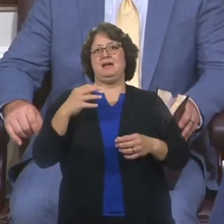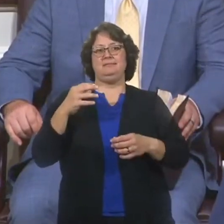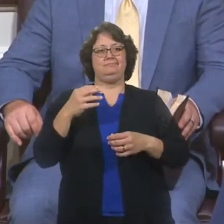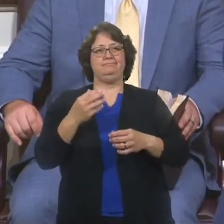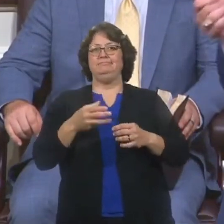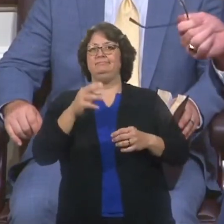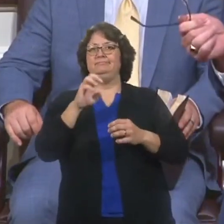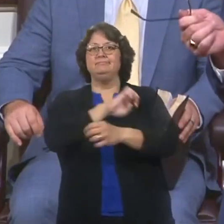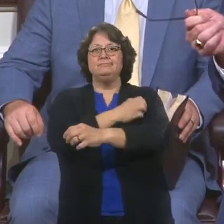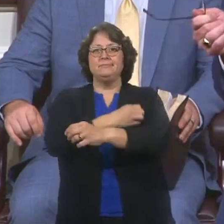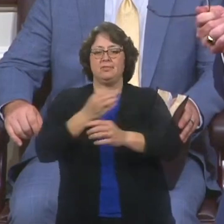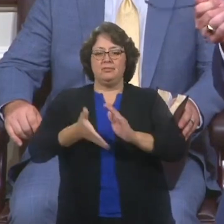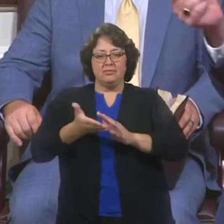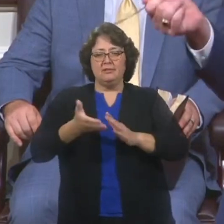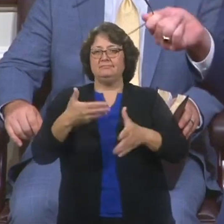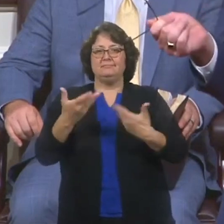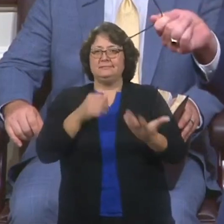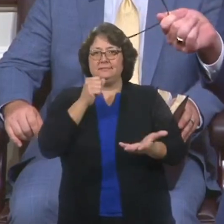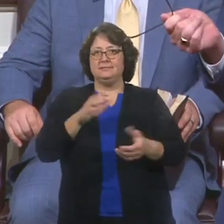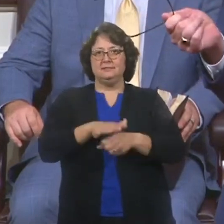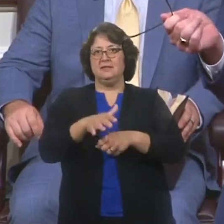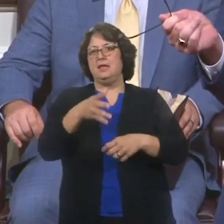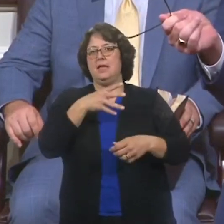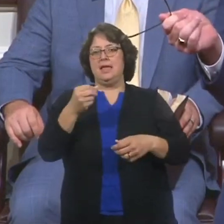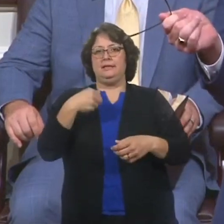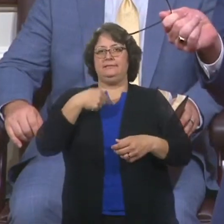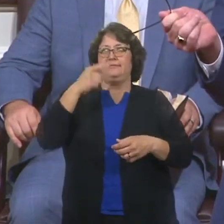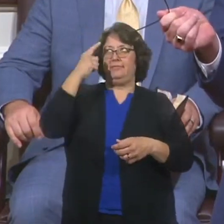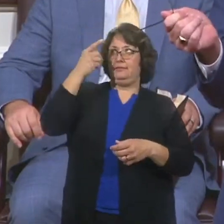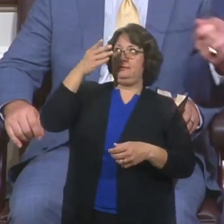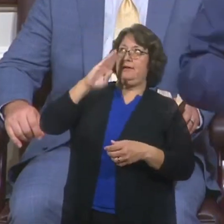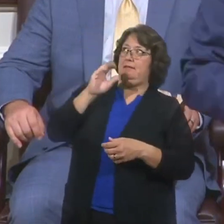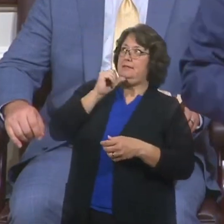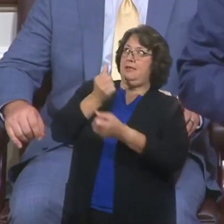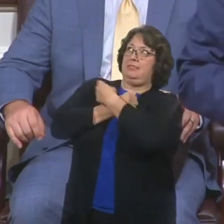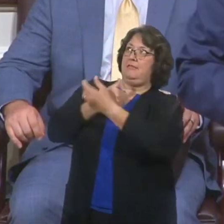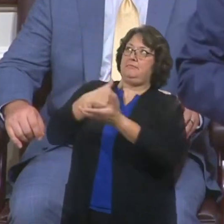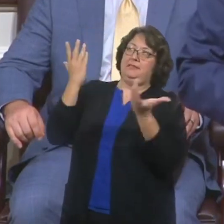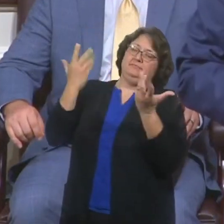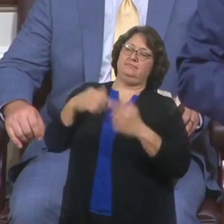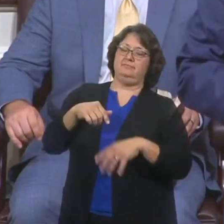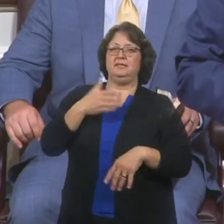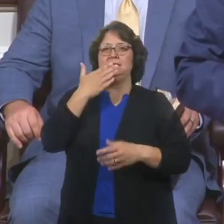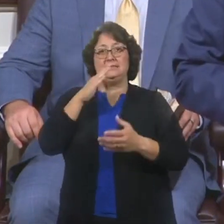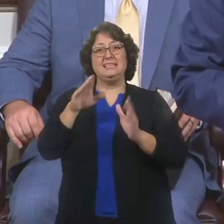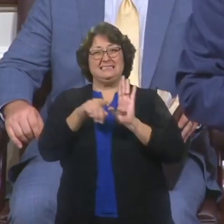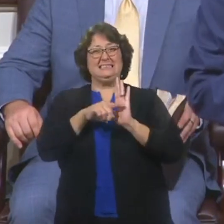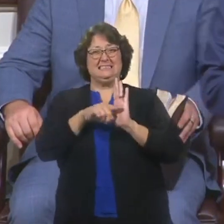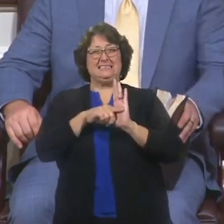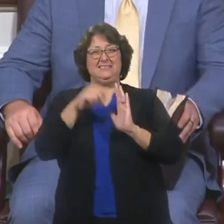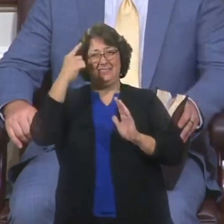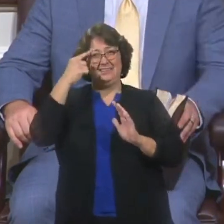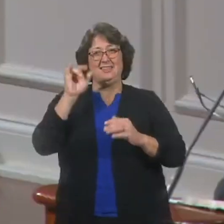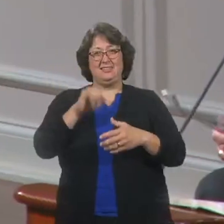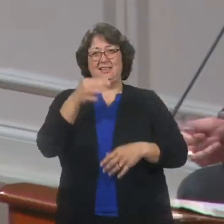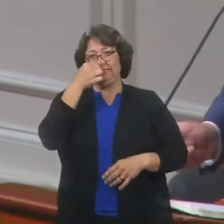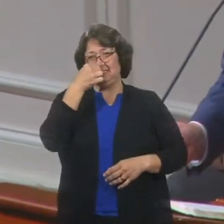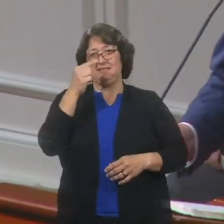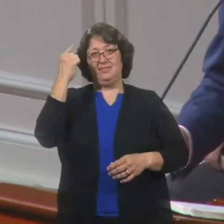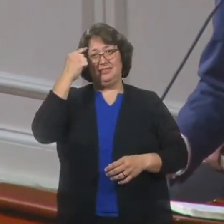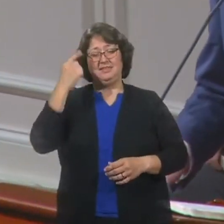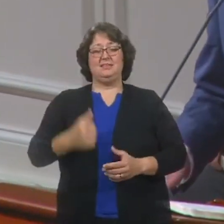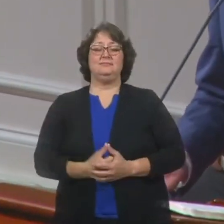somebody else. And all of a sudden, God's on trial. He doesn't care about me. Well, that's a bad, bad thinking. I would call that stinking thinking.